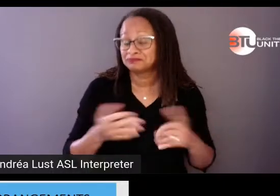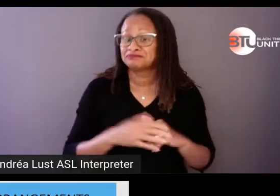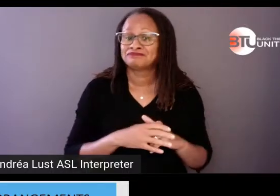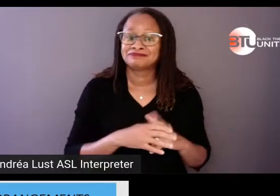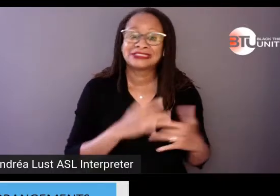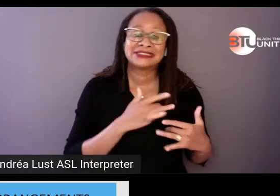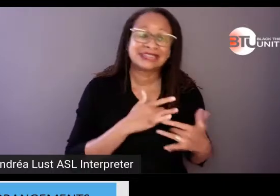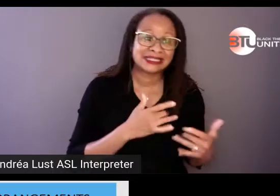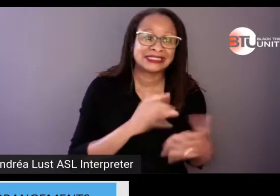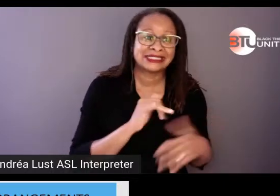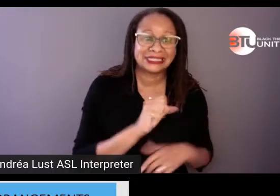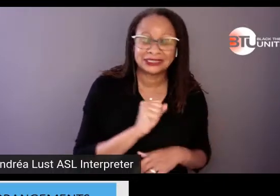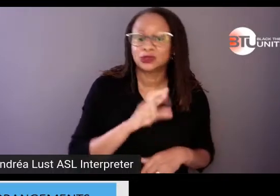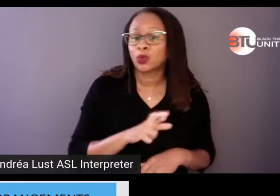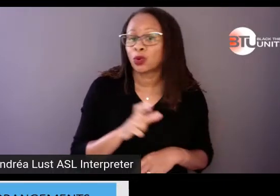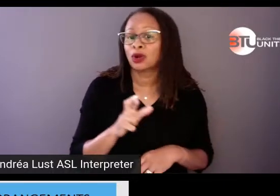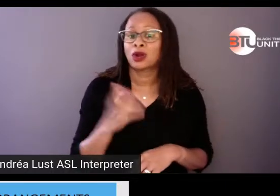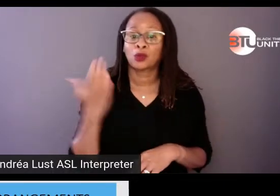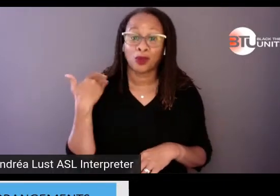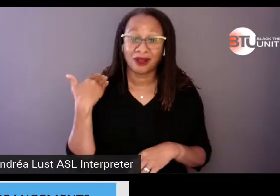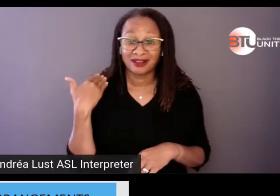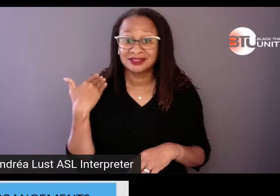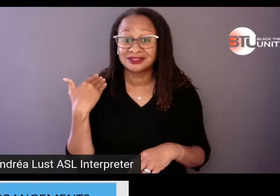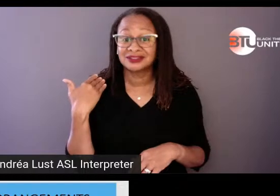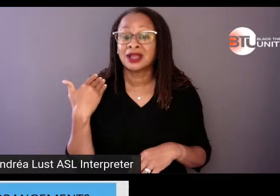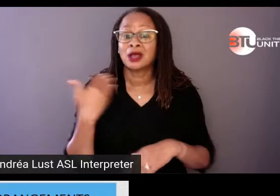is or was protected by copyright.